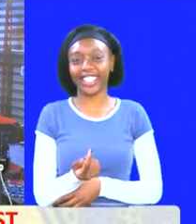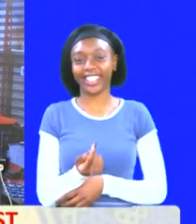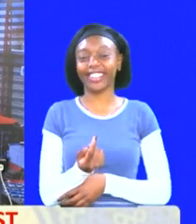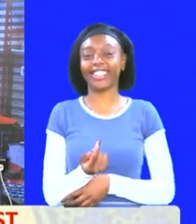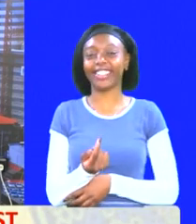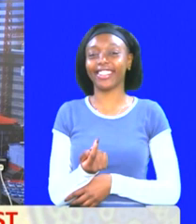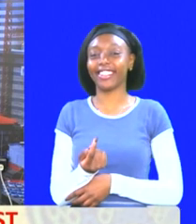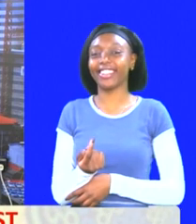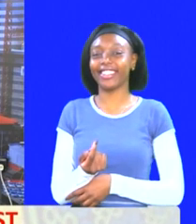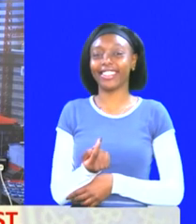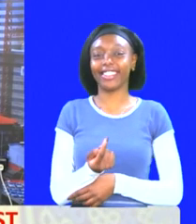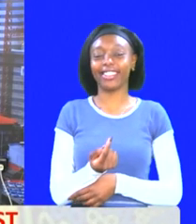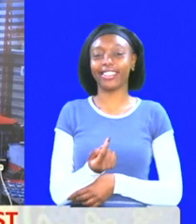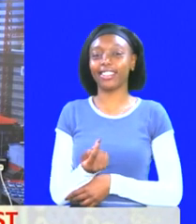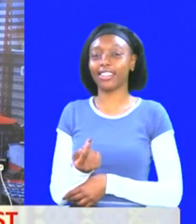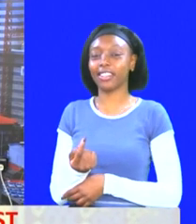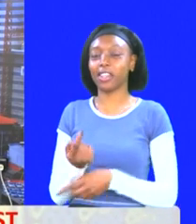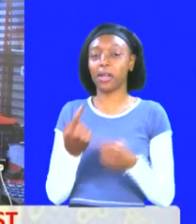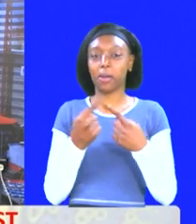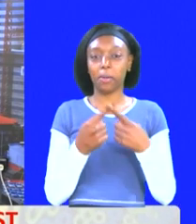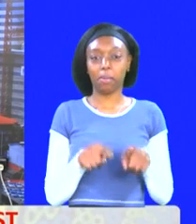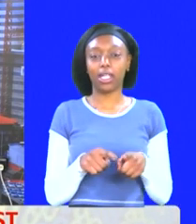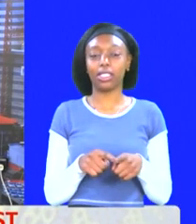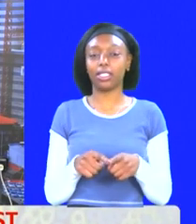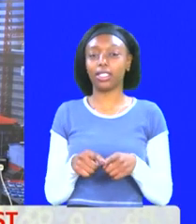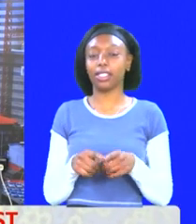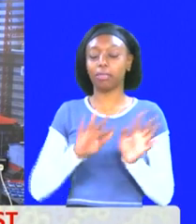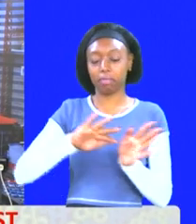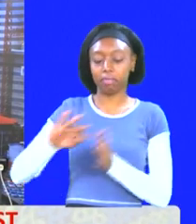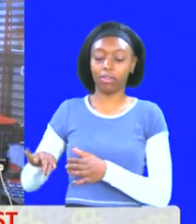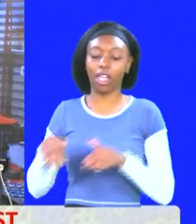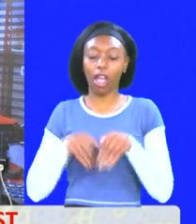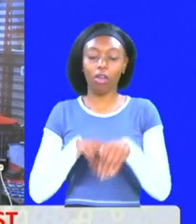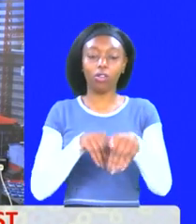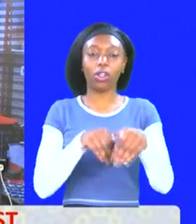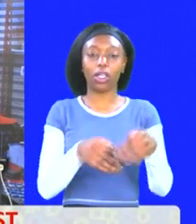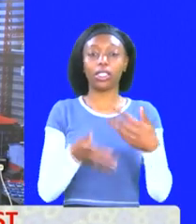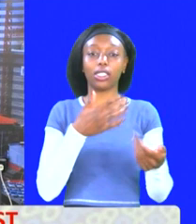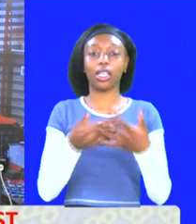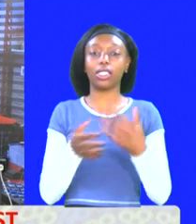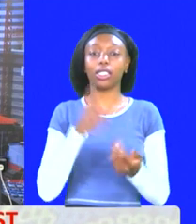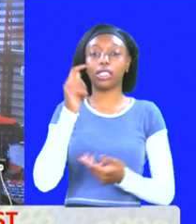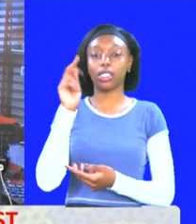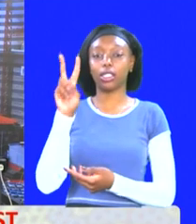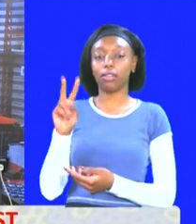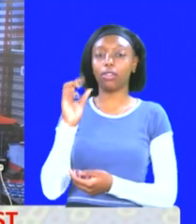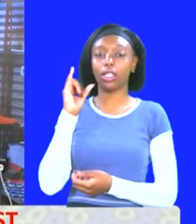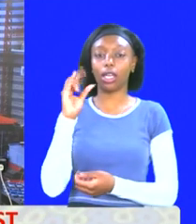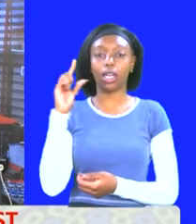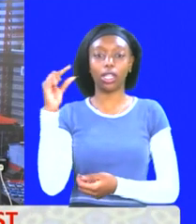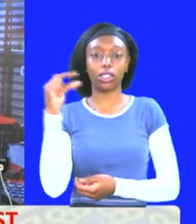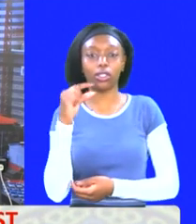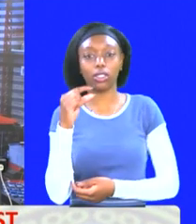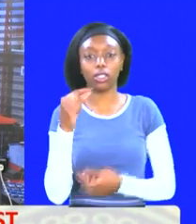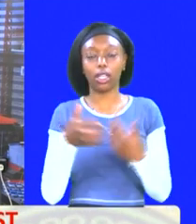Unaona tu leo lazima you bring it up. In the meantime, you can as well follow us on our social media pages, pale Science TV on Facebook, then pale Instagram on